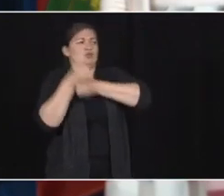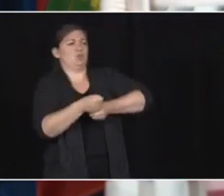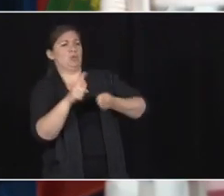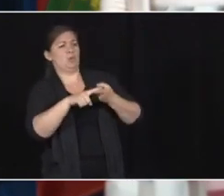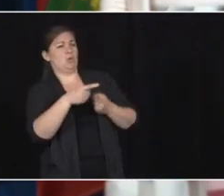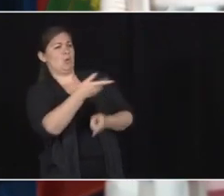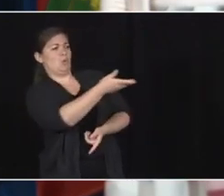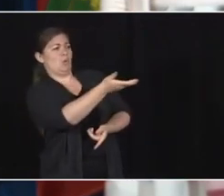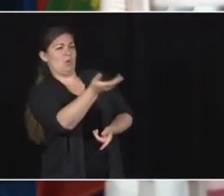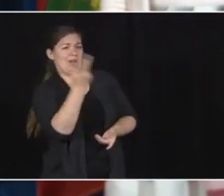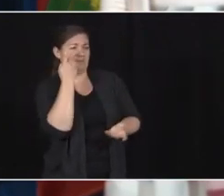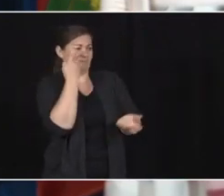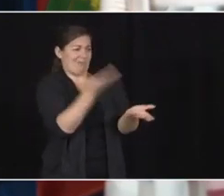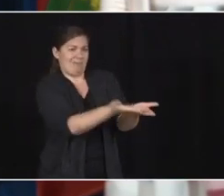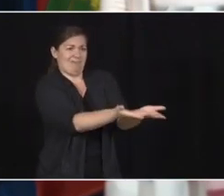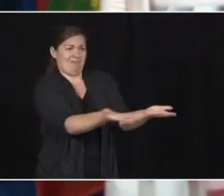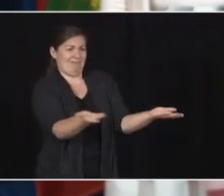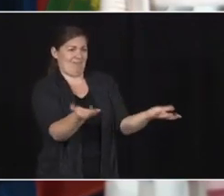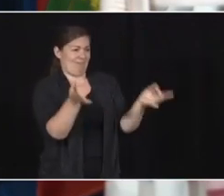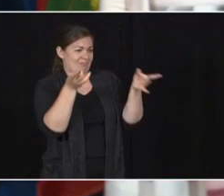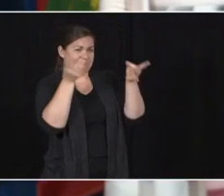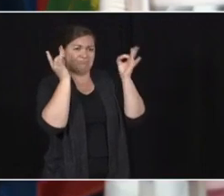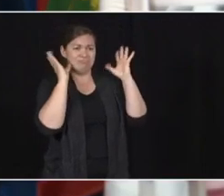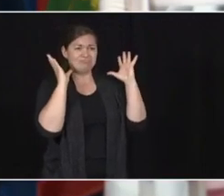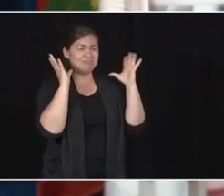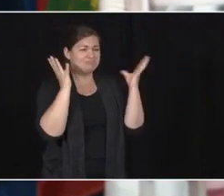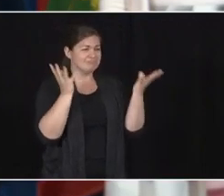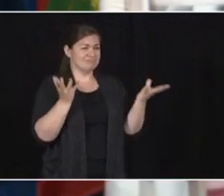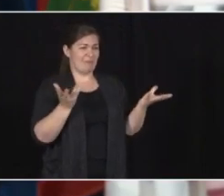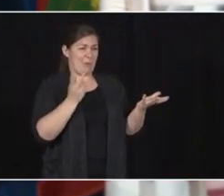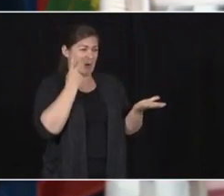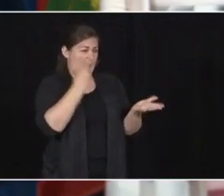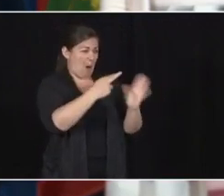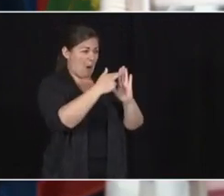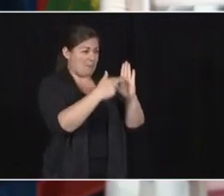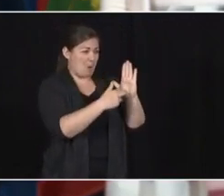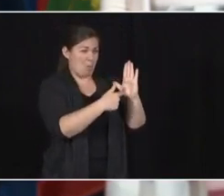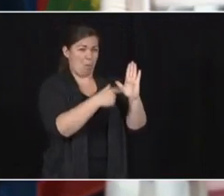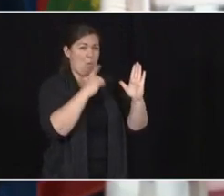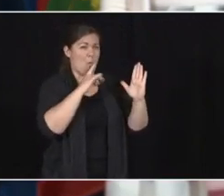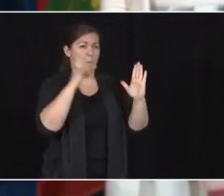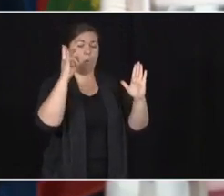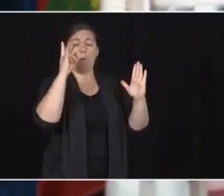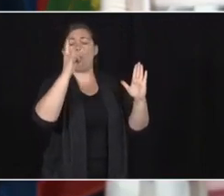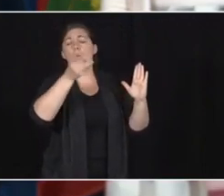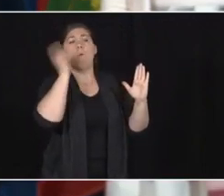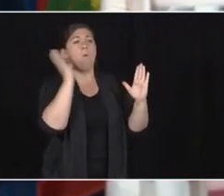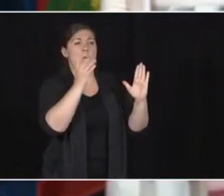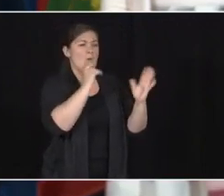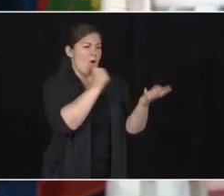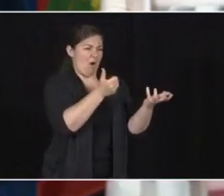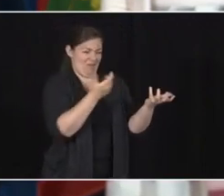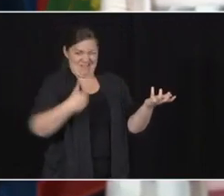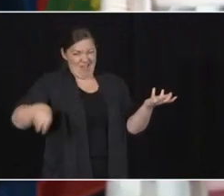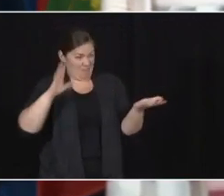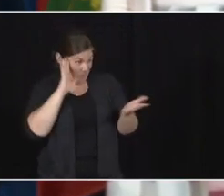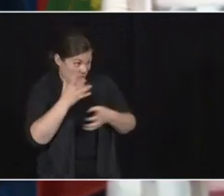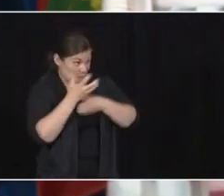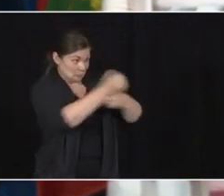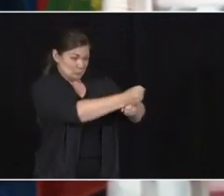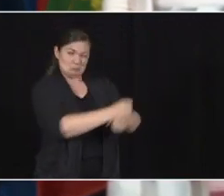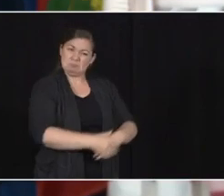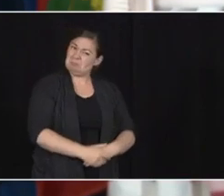failed to catch the horrific conditions that we saw yesterday in the report? Yeah, no, I fully understand, and I think the game has